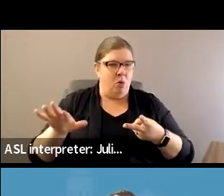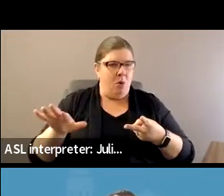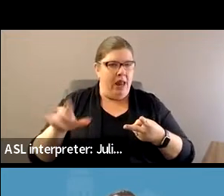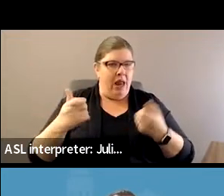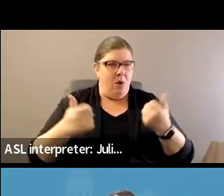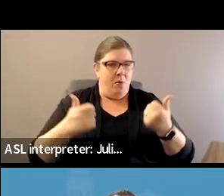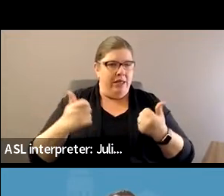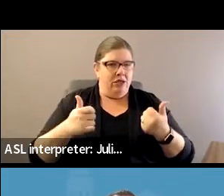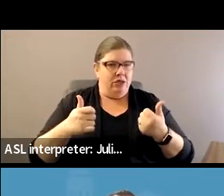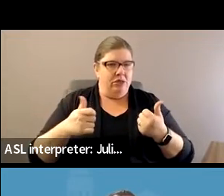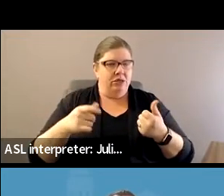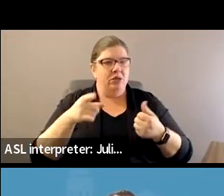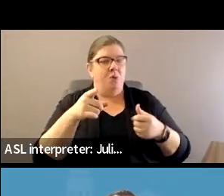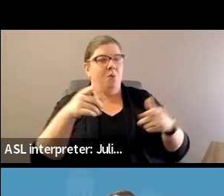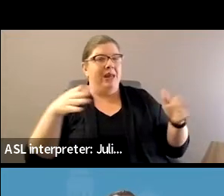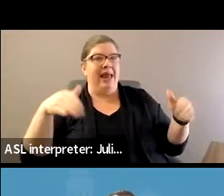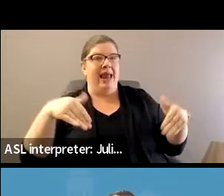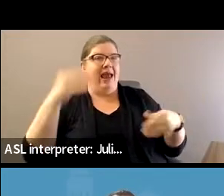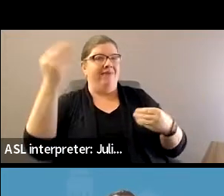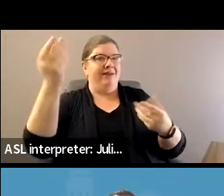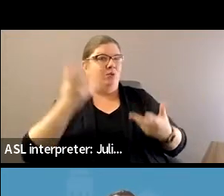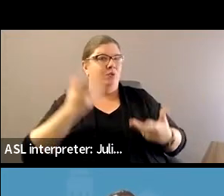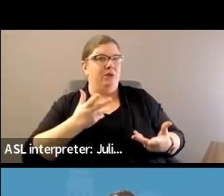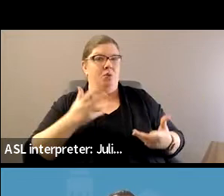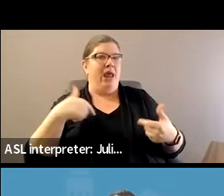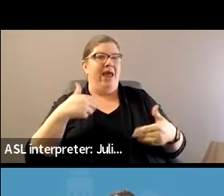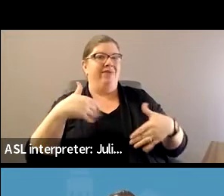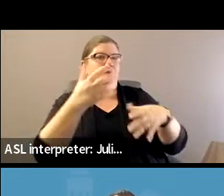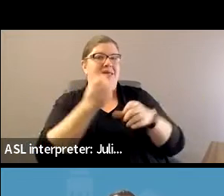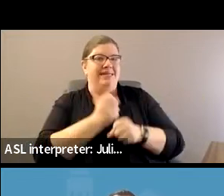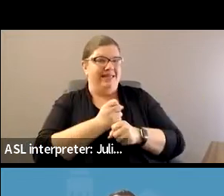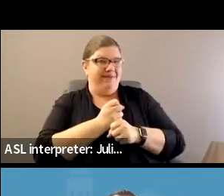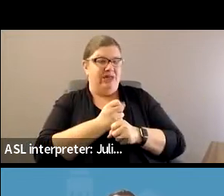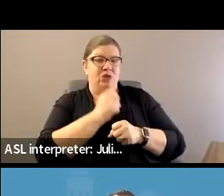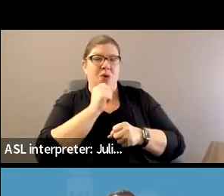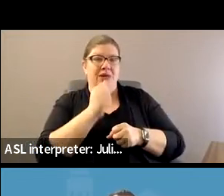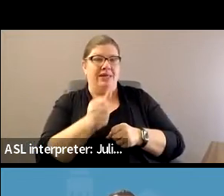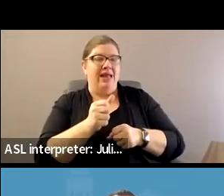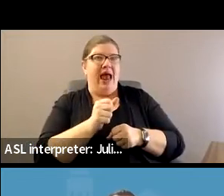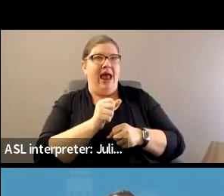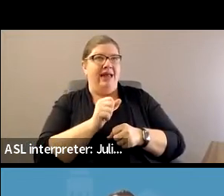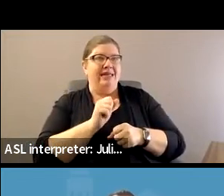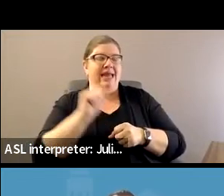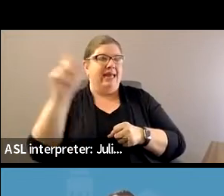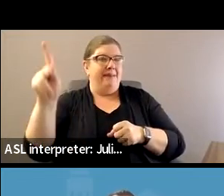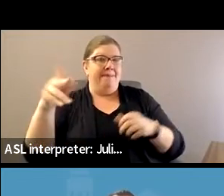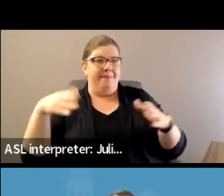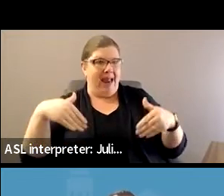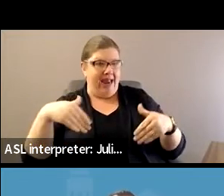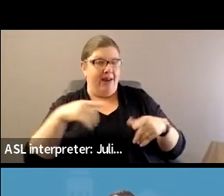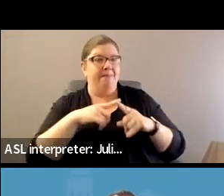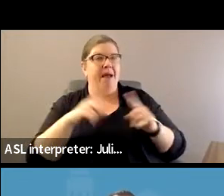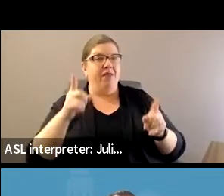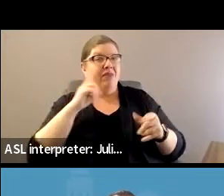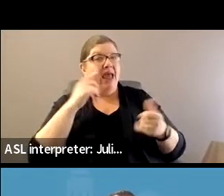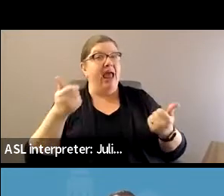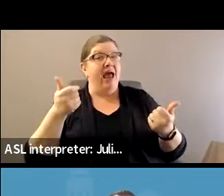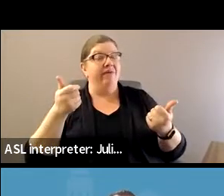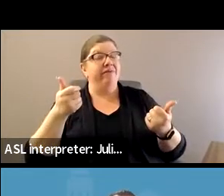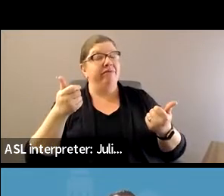away? Well, we haven't received it, so they're not taking it back, but they have allocated